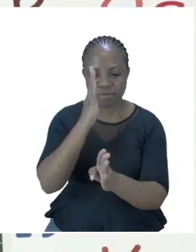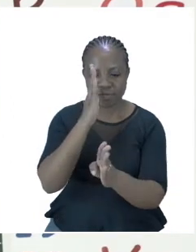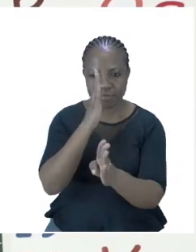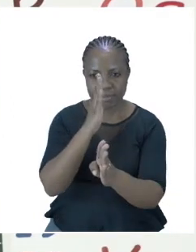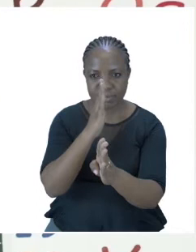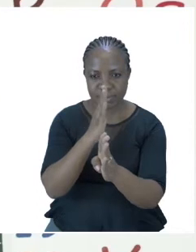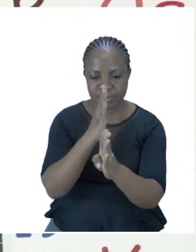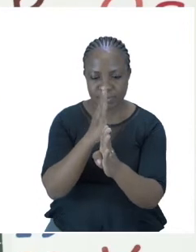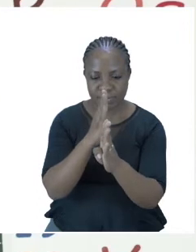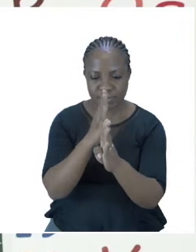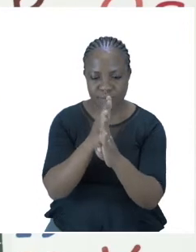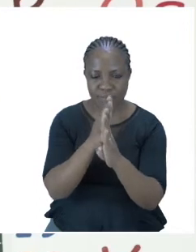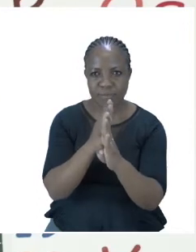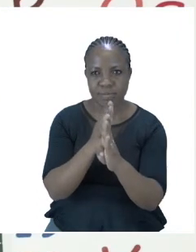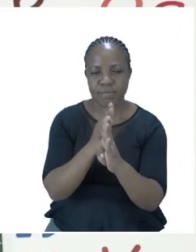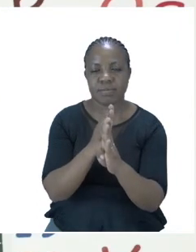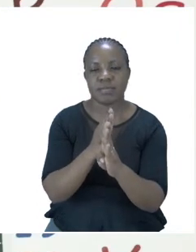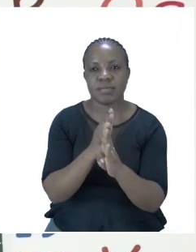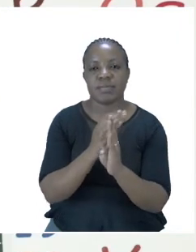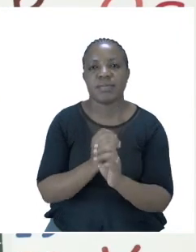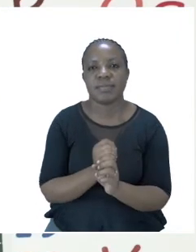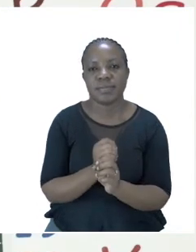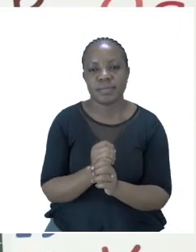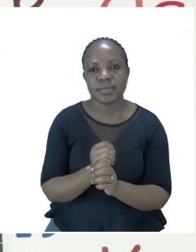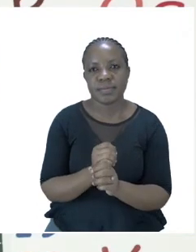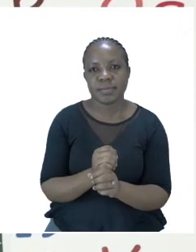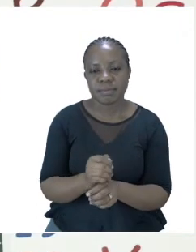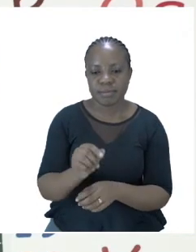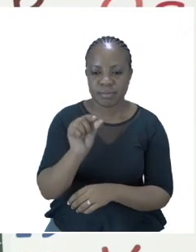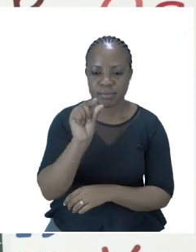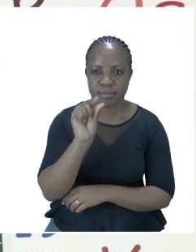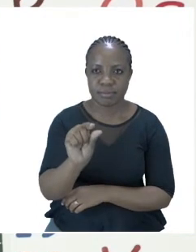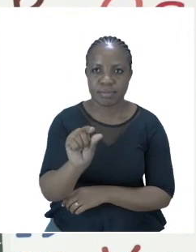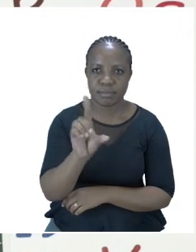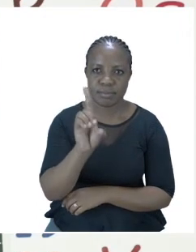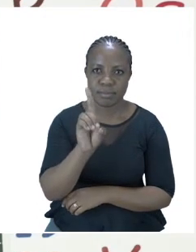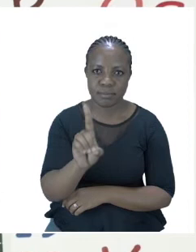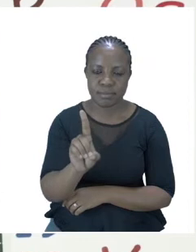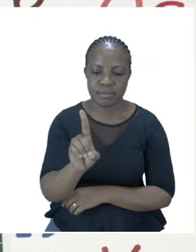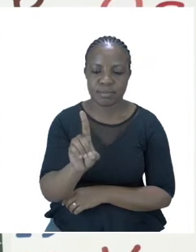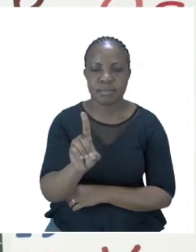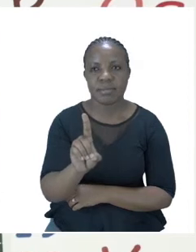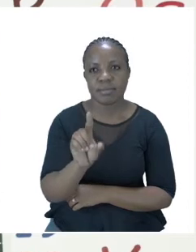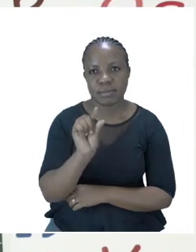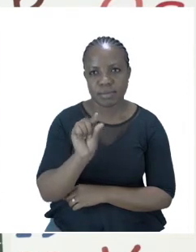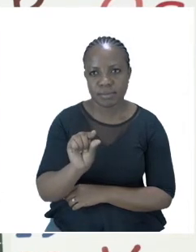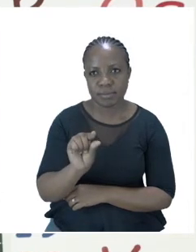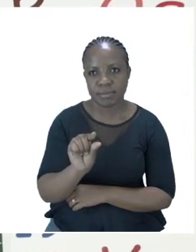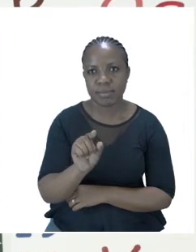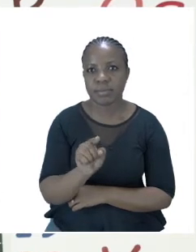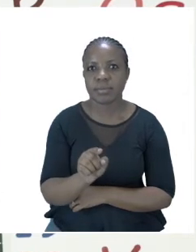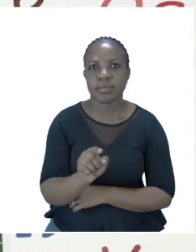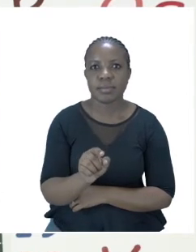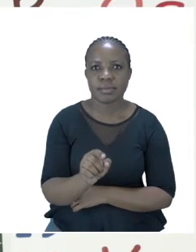there's no gaps in between. Now let us make the small letter D or D. We go